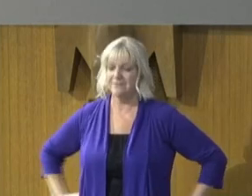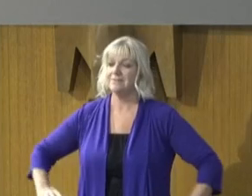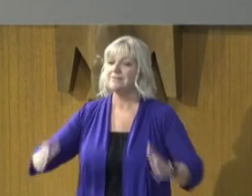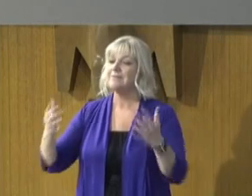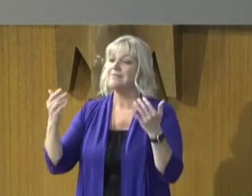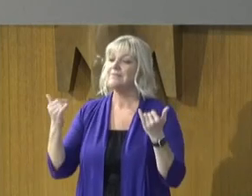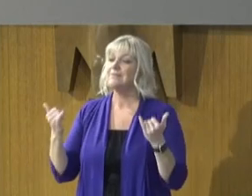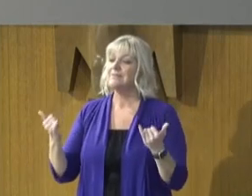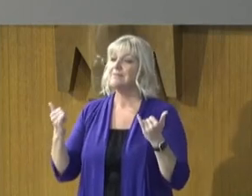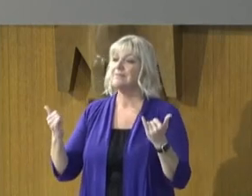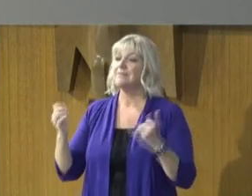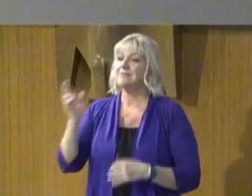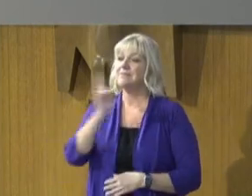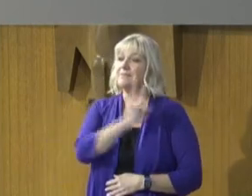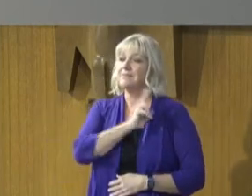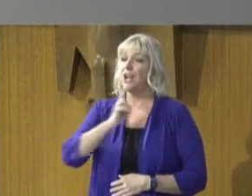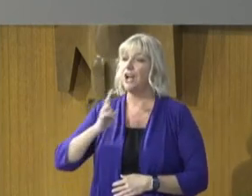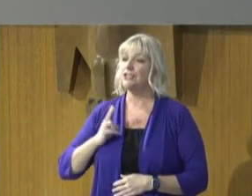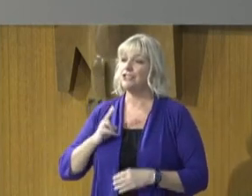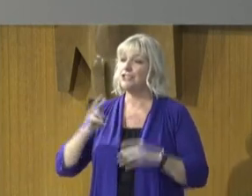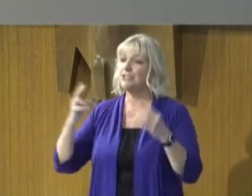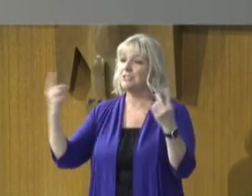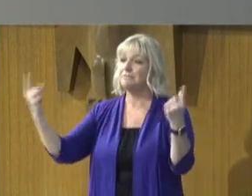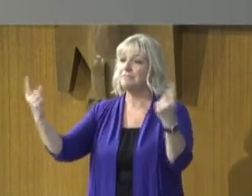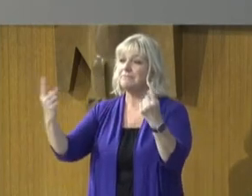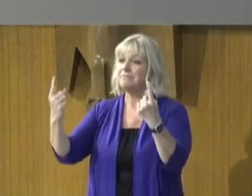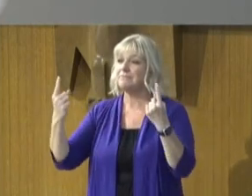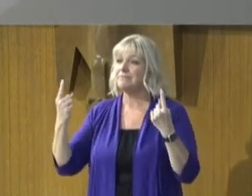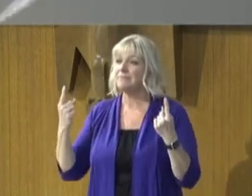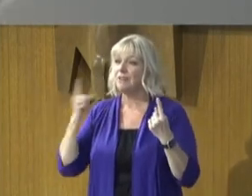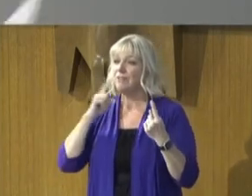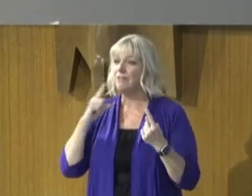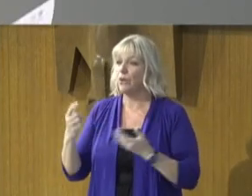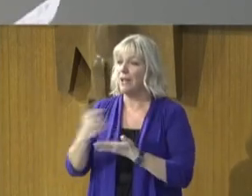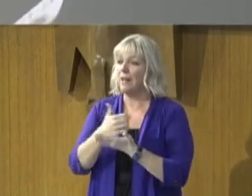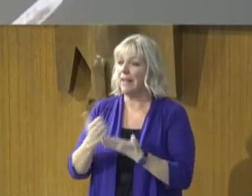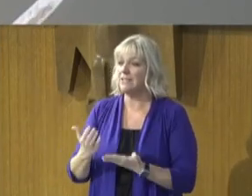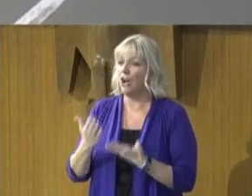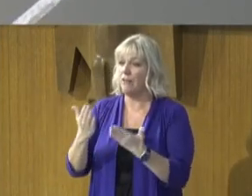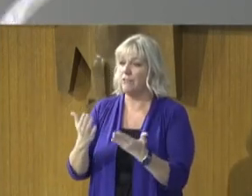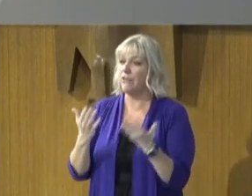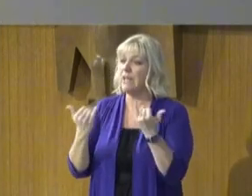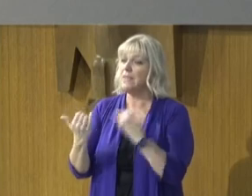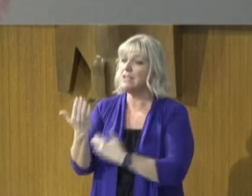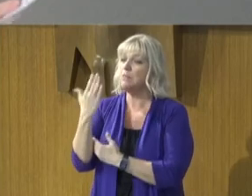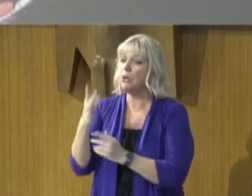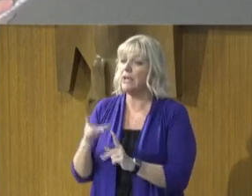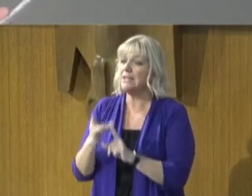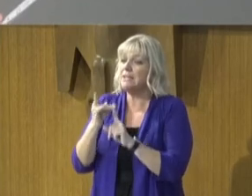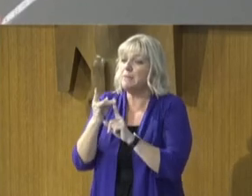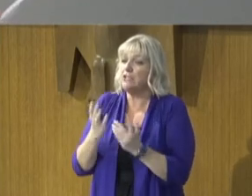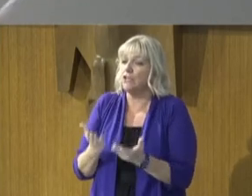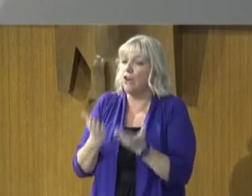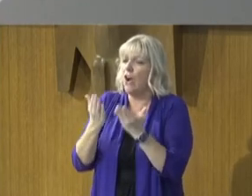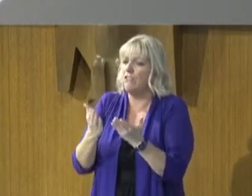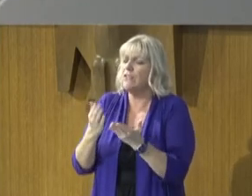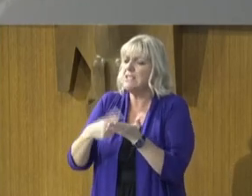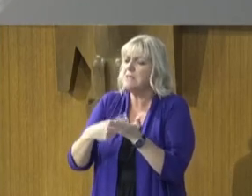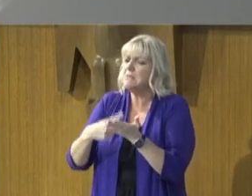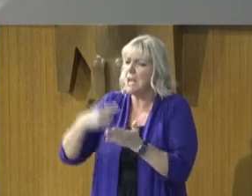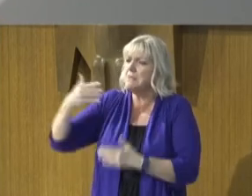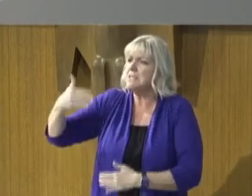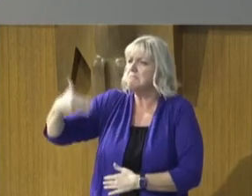this time I invite our ushers to come forward to collect this morning's offering. We have a special offering happening this morning. These happen throughout the year with